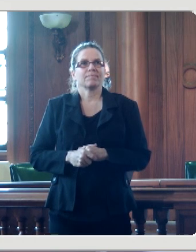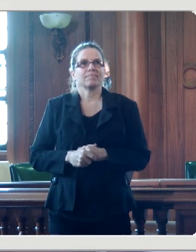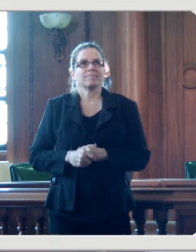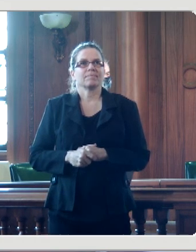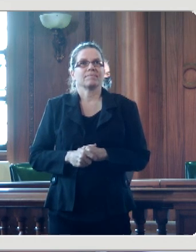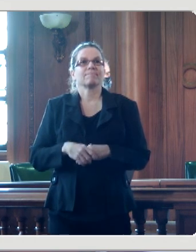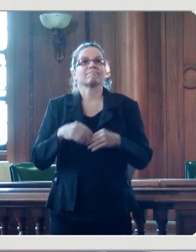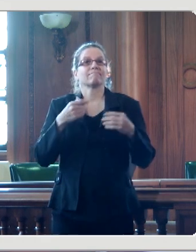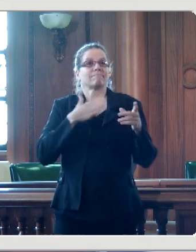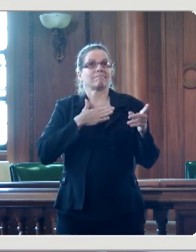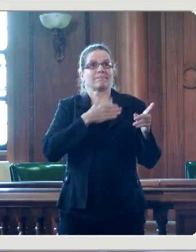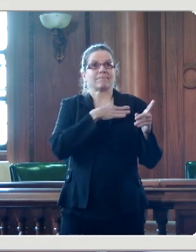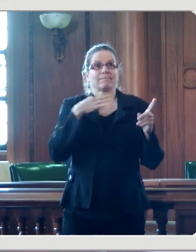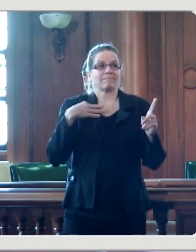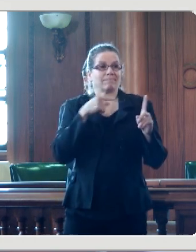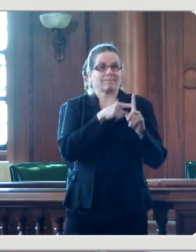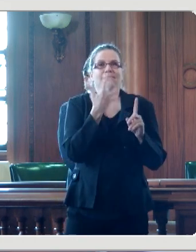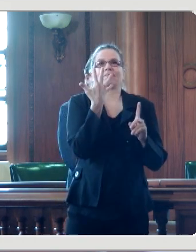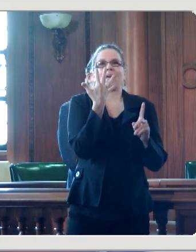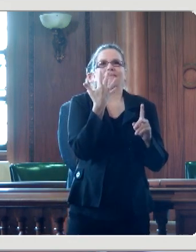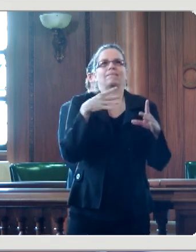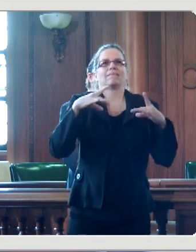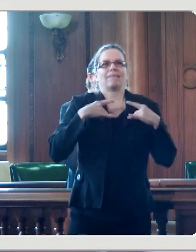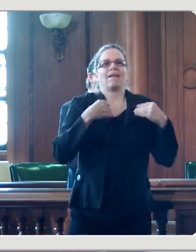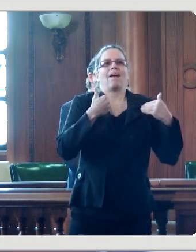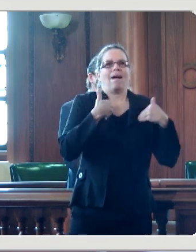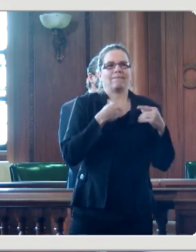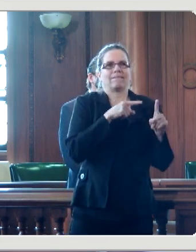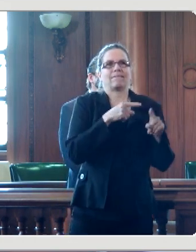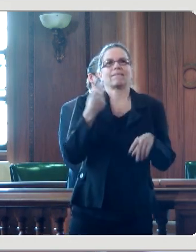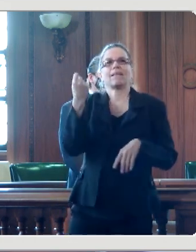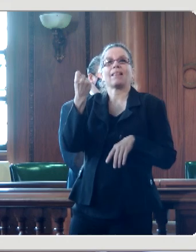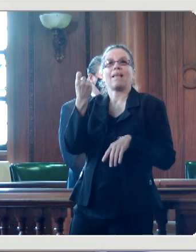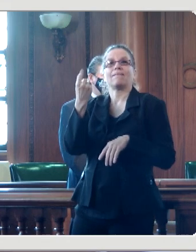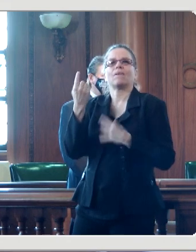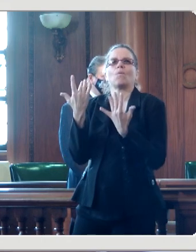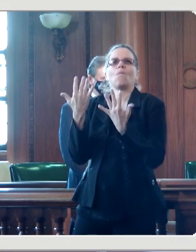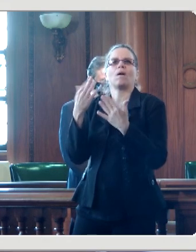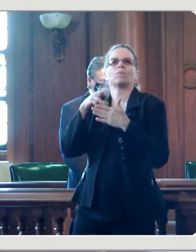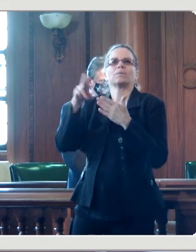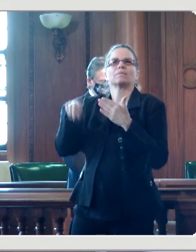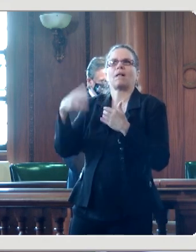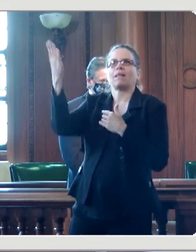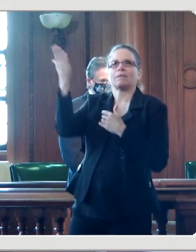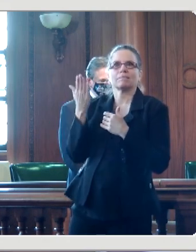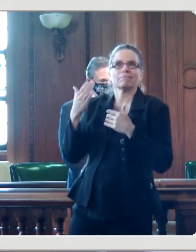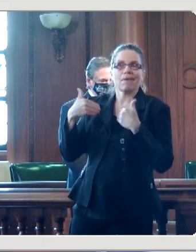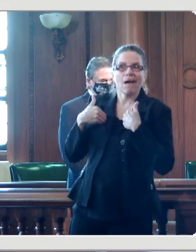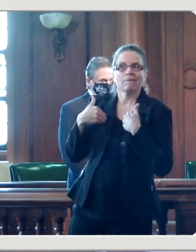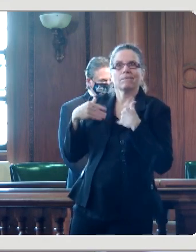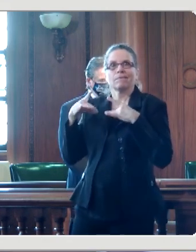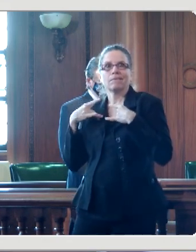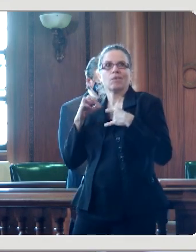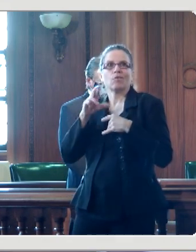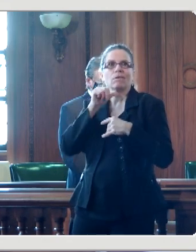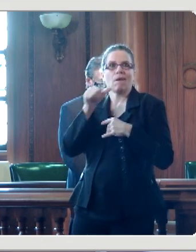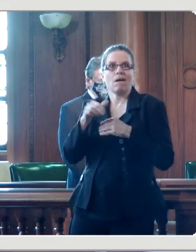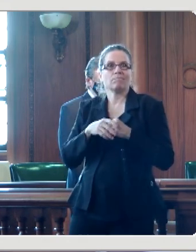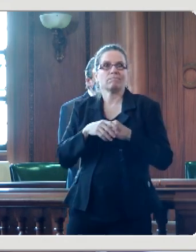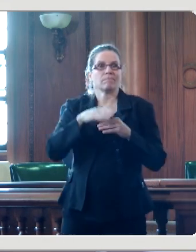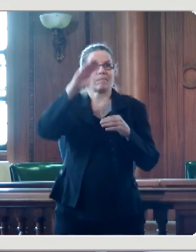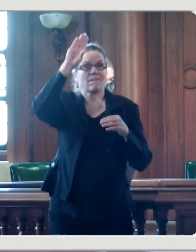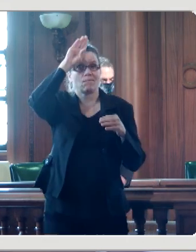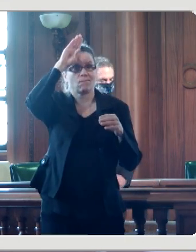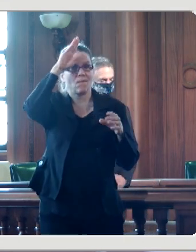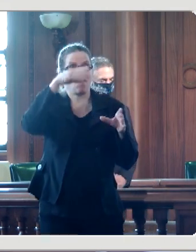positive COVID tests. We have 11 additional people awaiting COVID testing who have had a close contact or